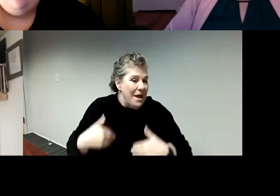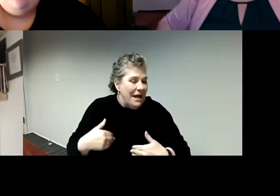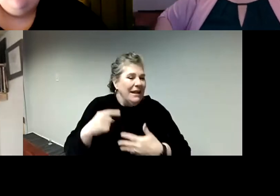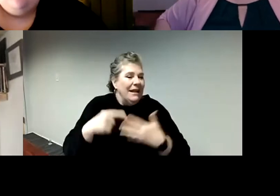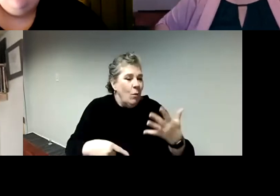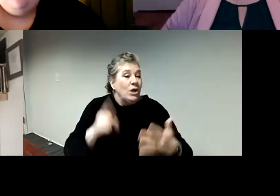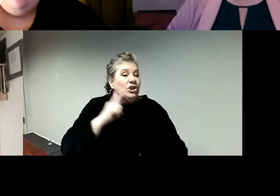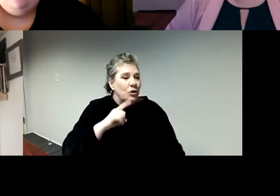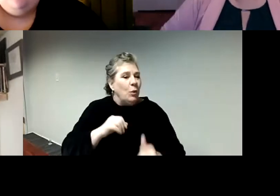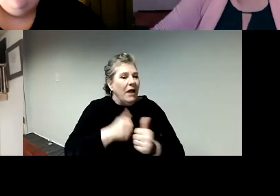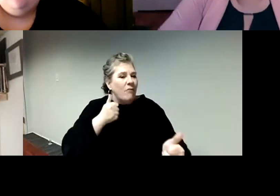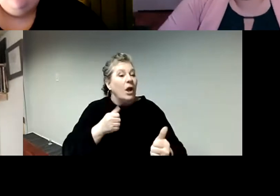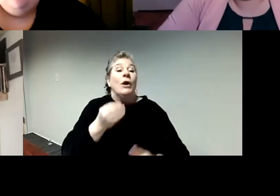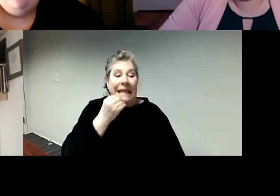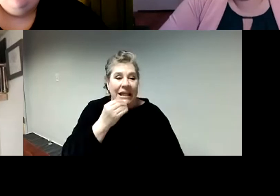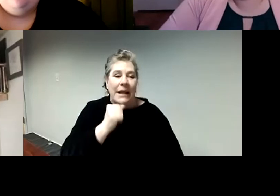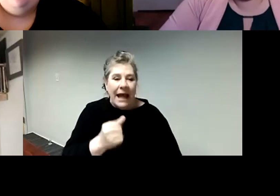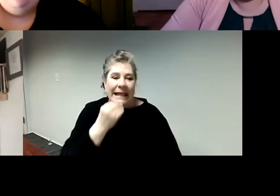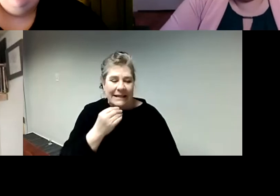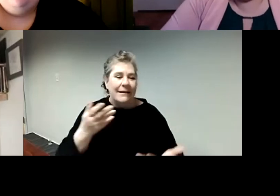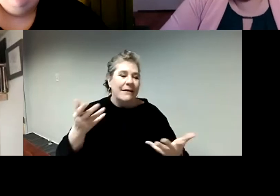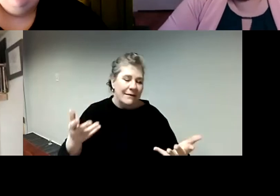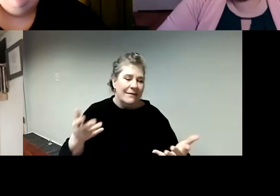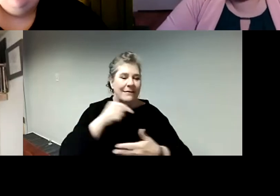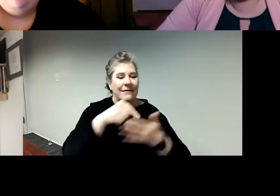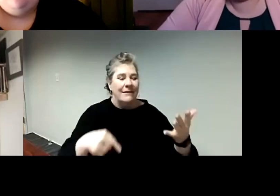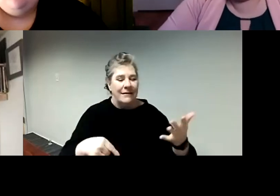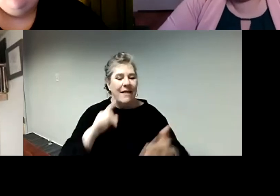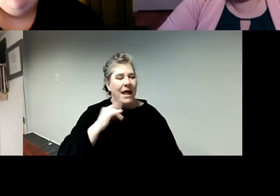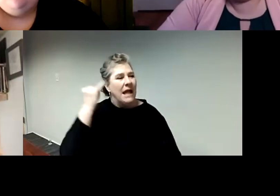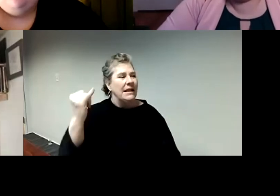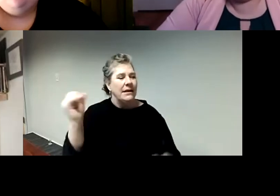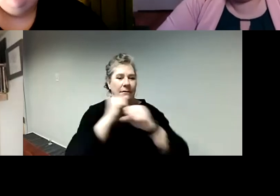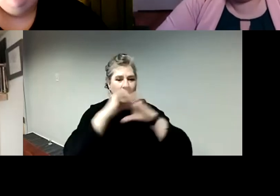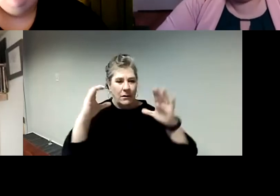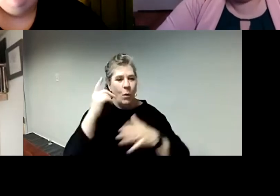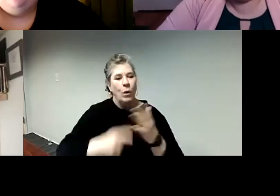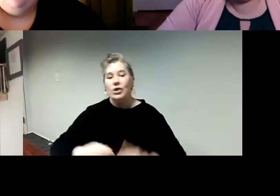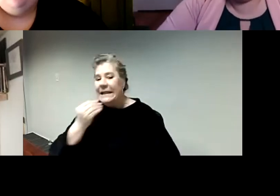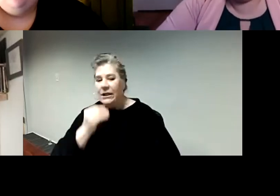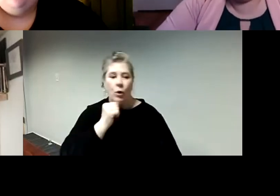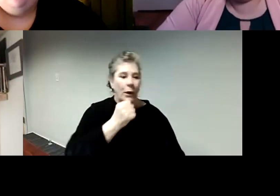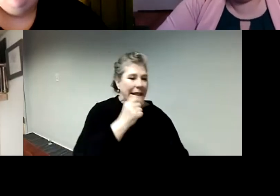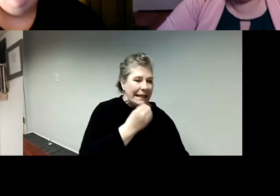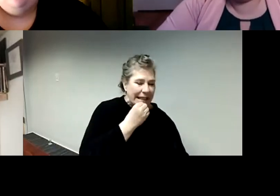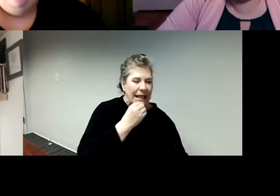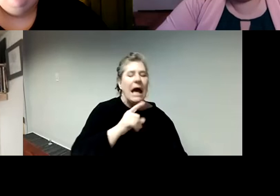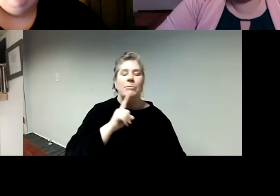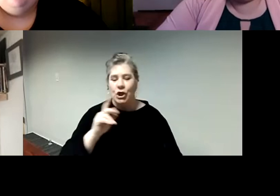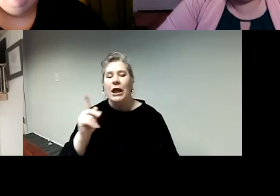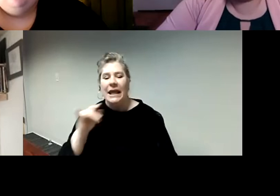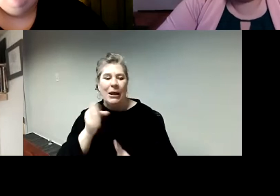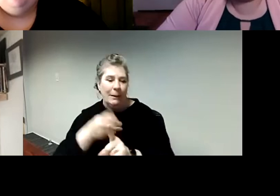foods we should or shouldn't be eating. And that idea of what we should or shouldn't be eating, and I'm sure Kimmie can speak to